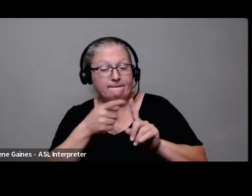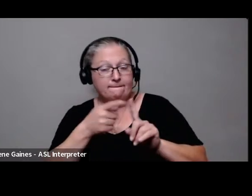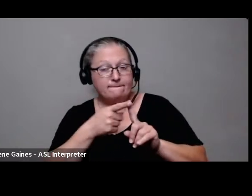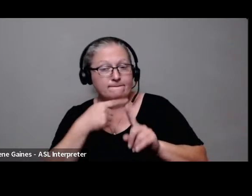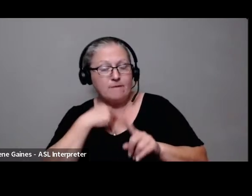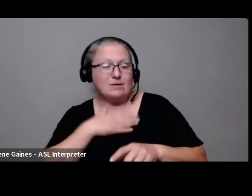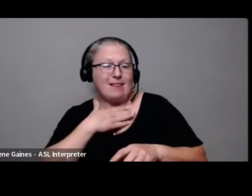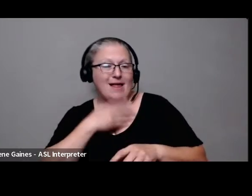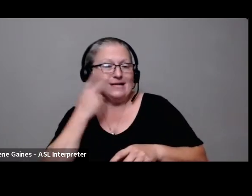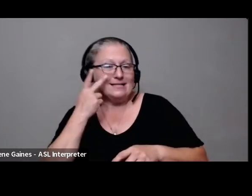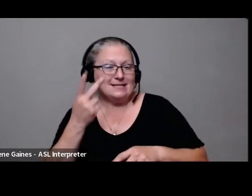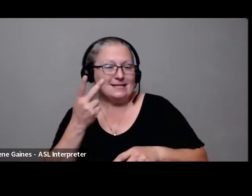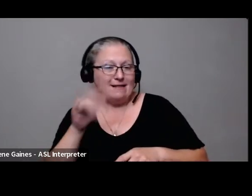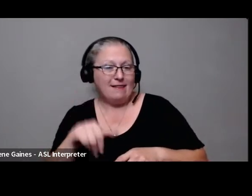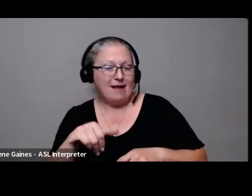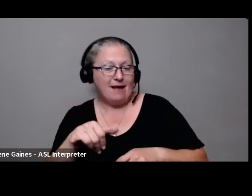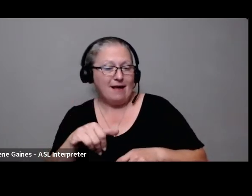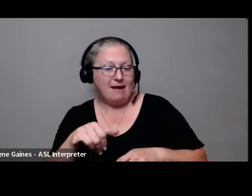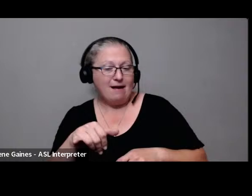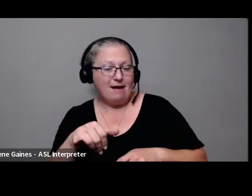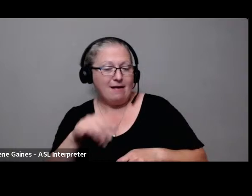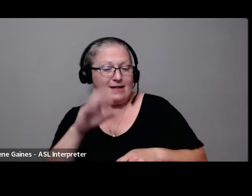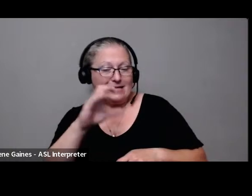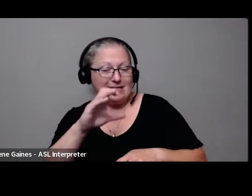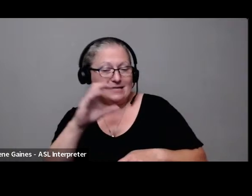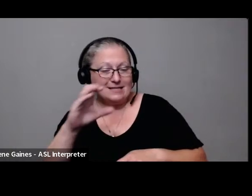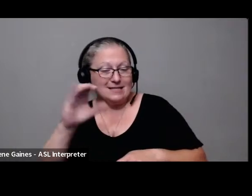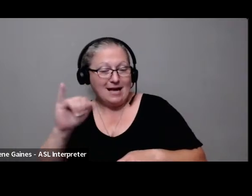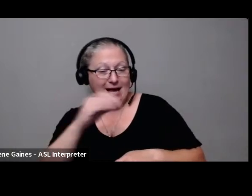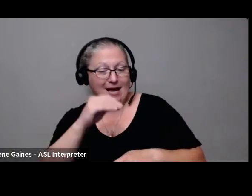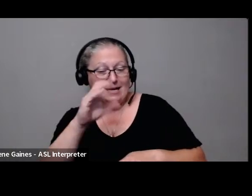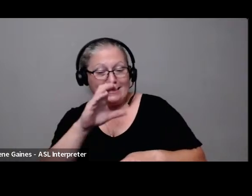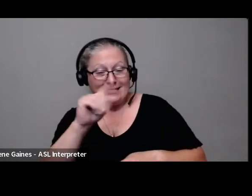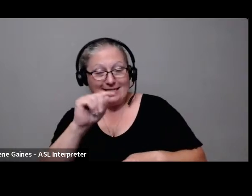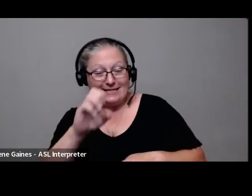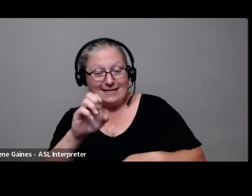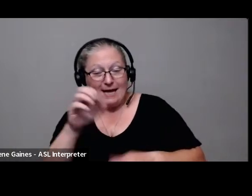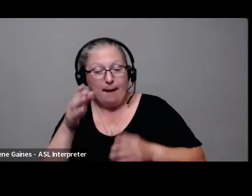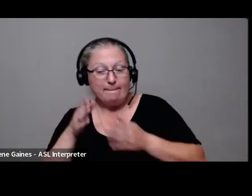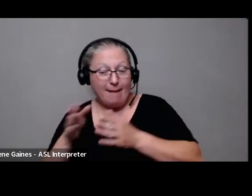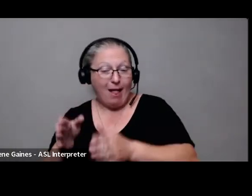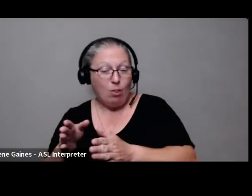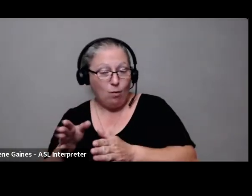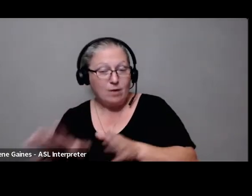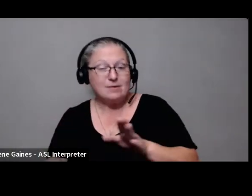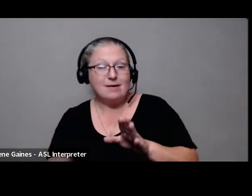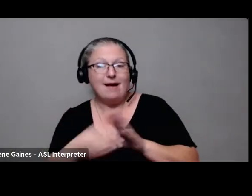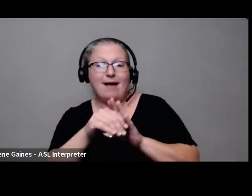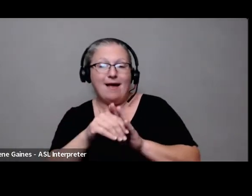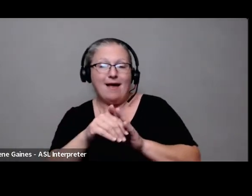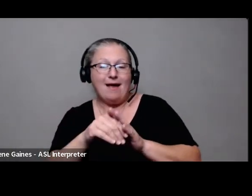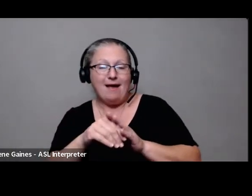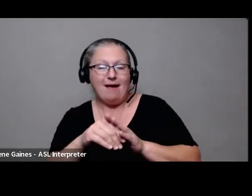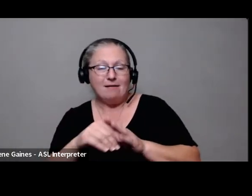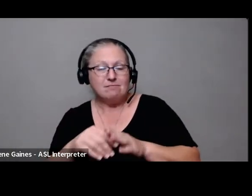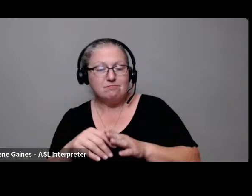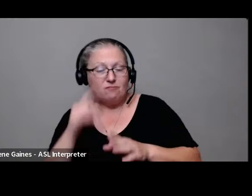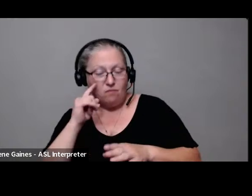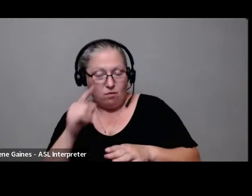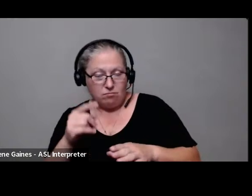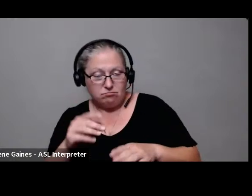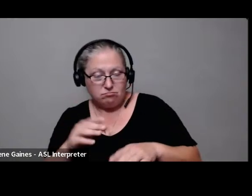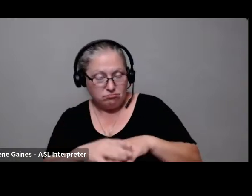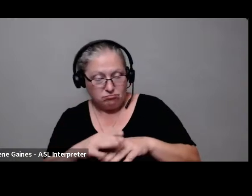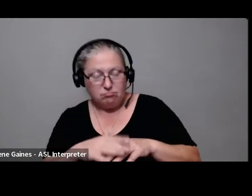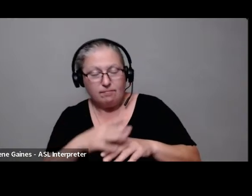I was glad to see that the CCI and CTE pathways was added as an indicator.